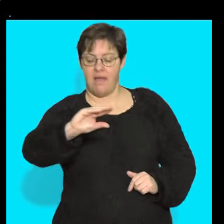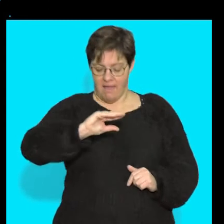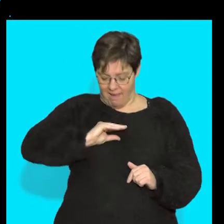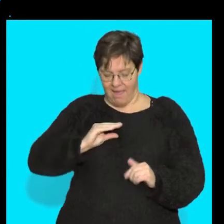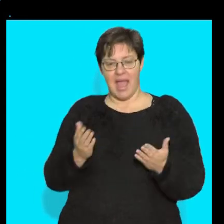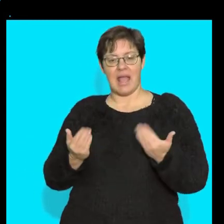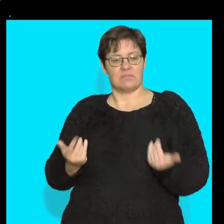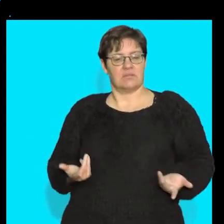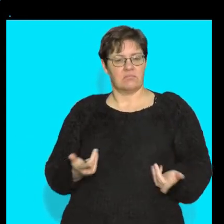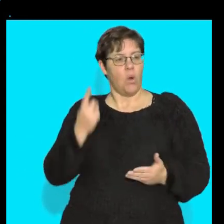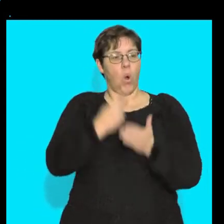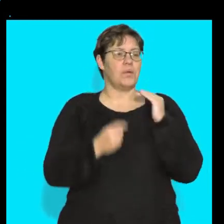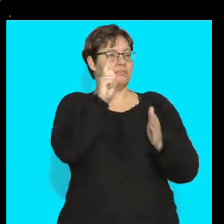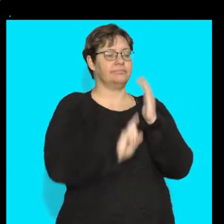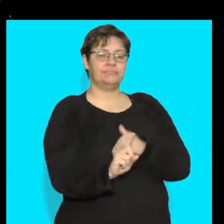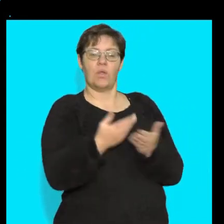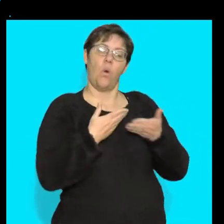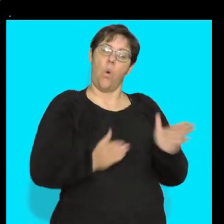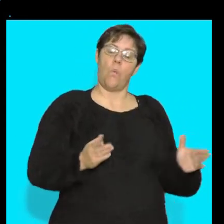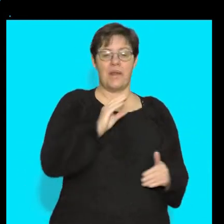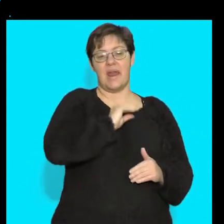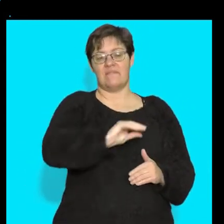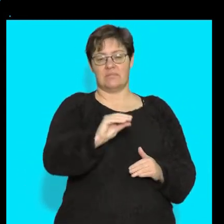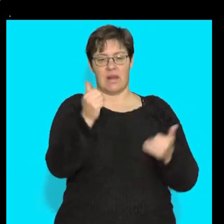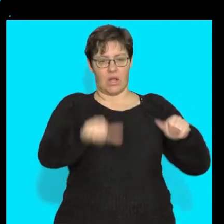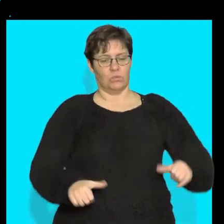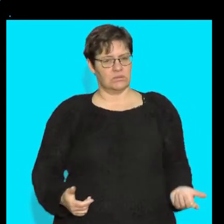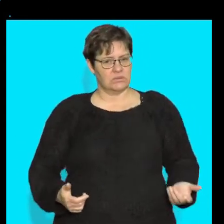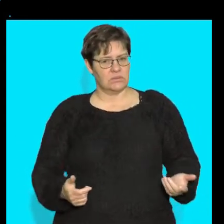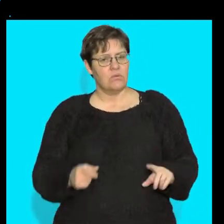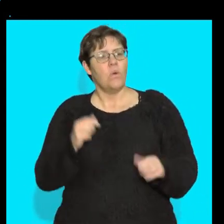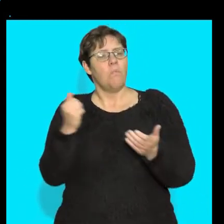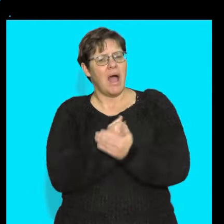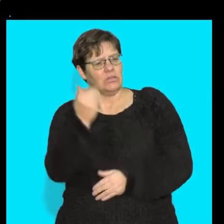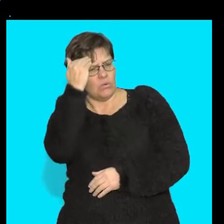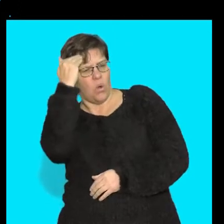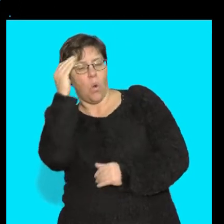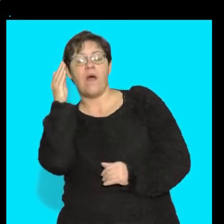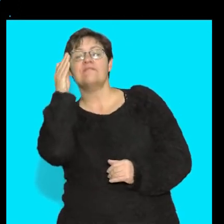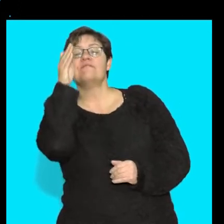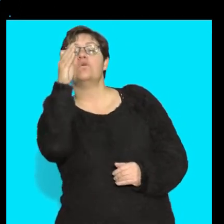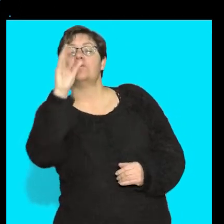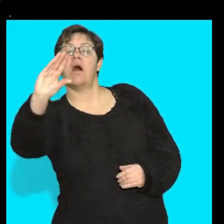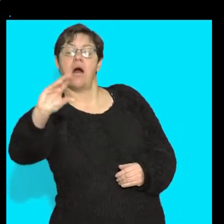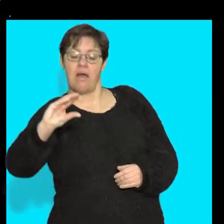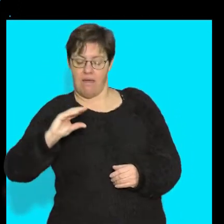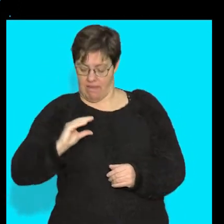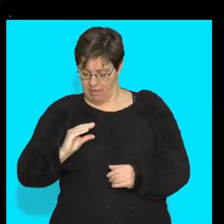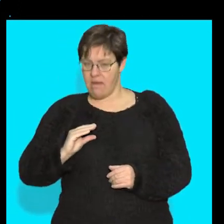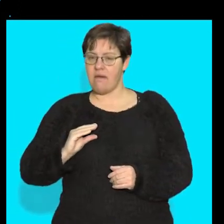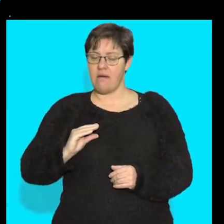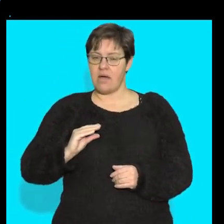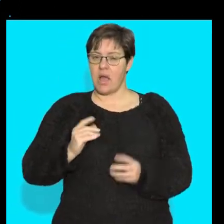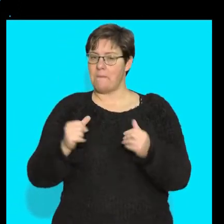or a financial institution and open an investment account without running the numbers just to see what is the expected.